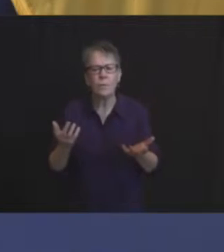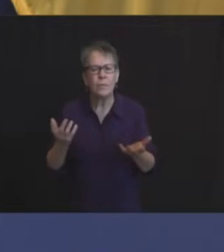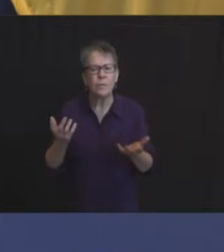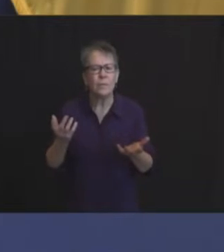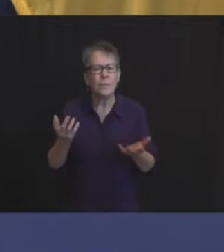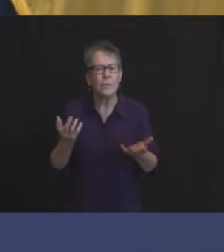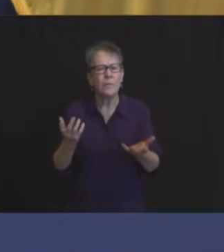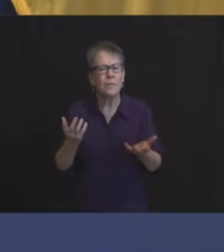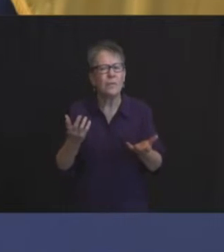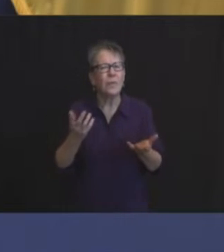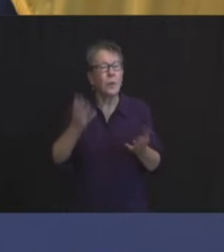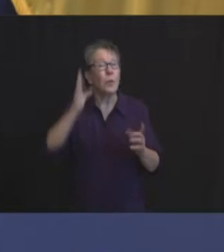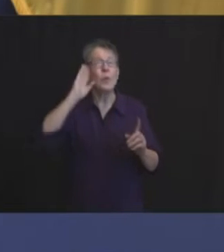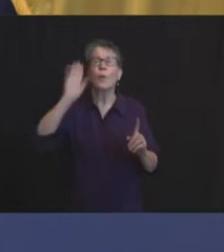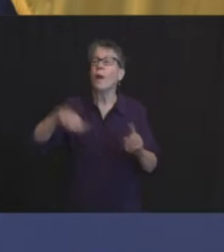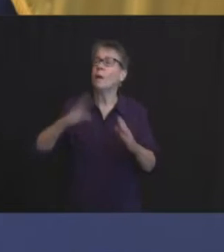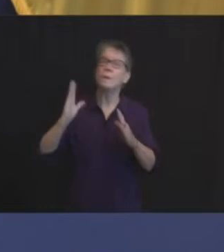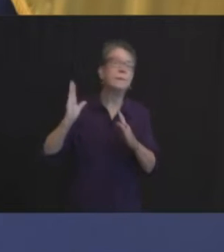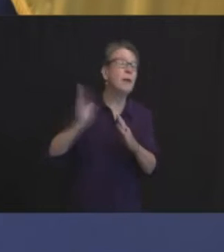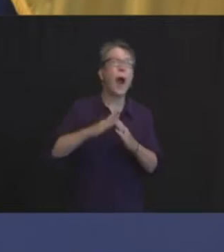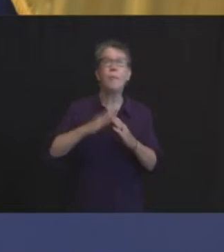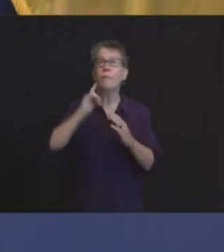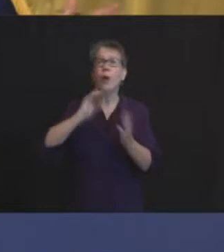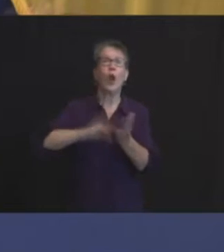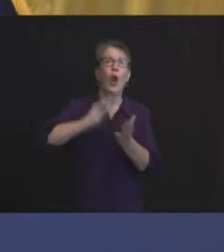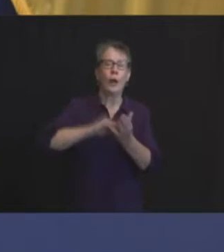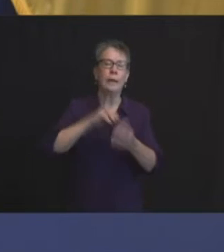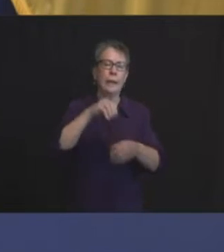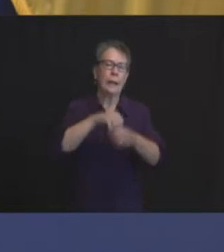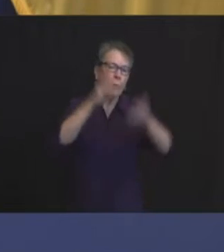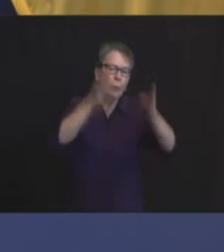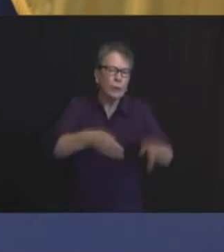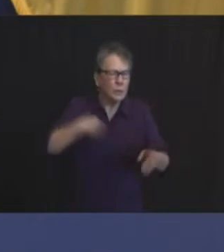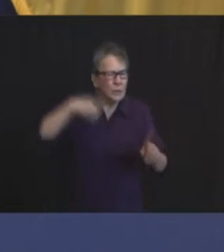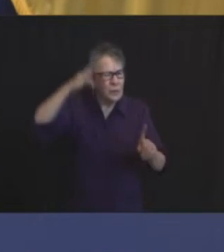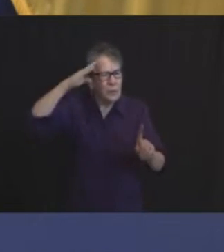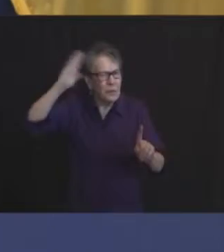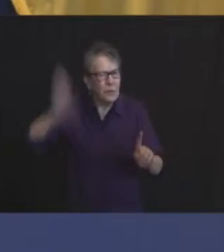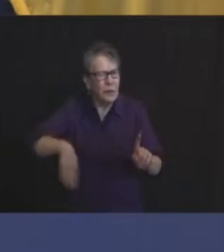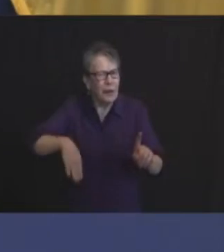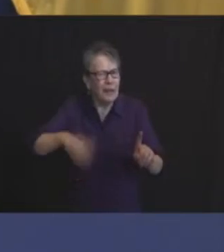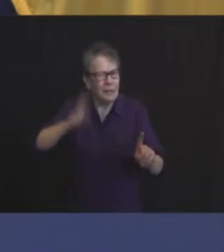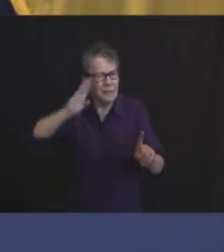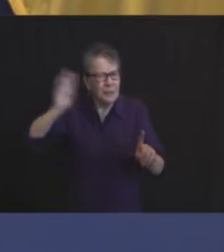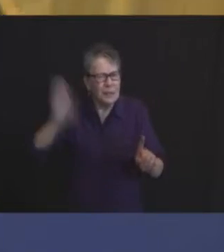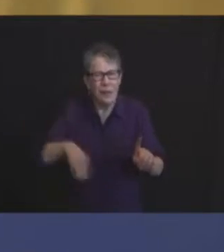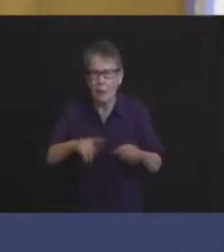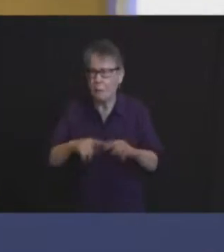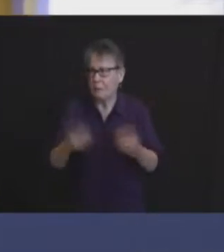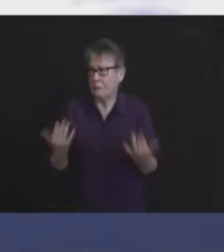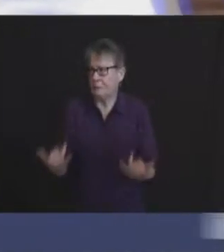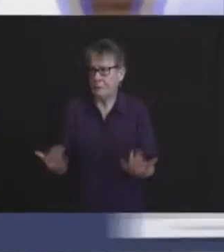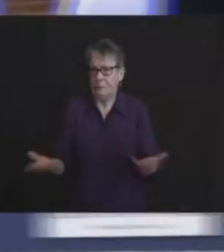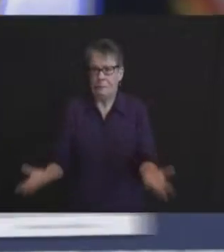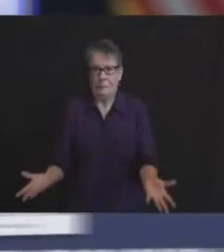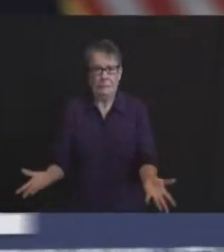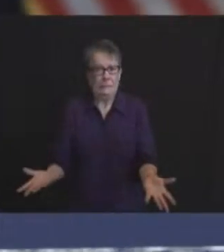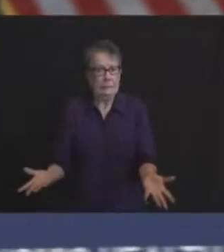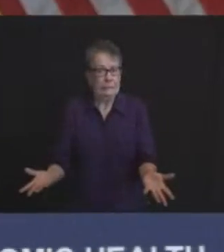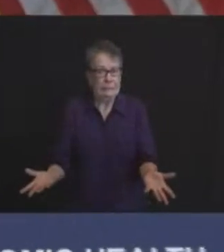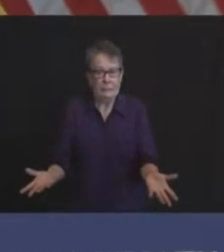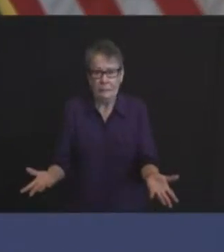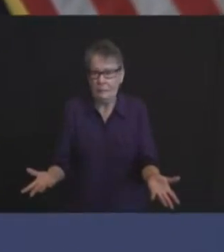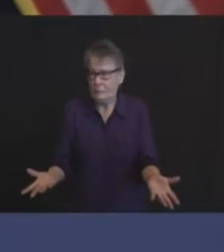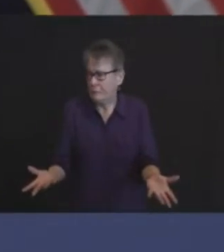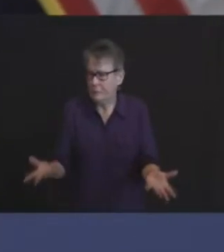that safely and responsibly, and we have to do it equitably. Angelica, anything you want to add? No, I think the governor